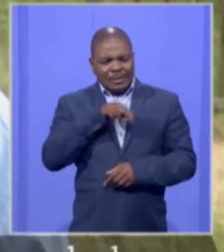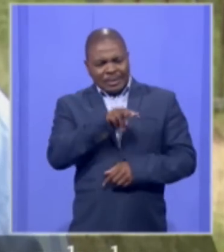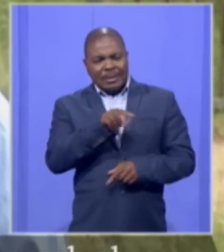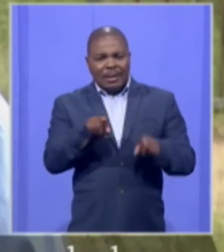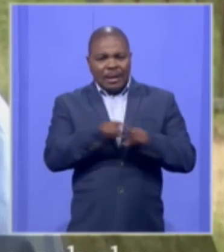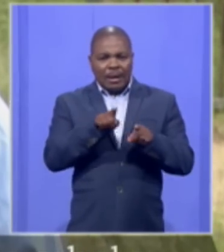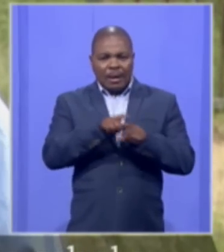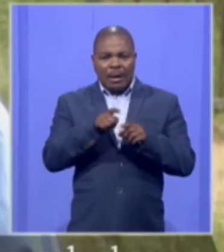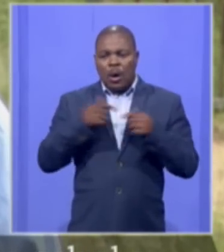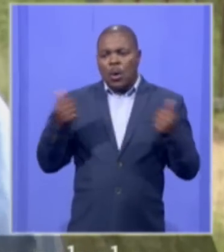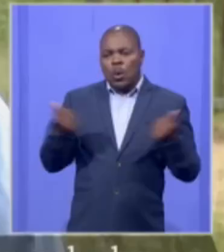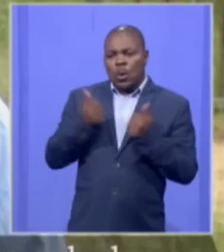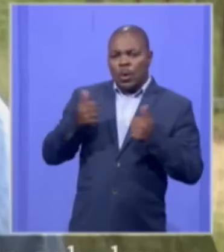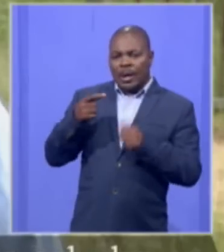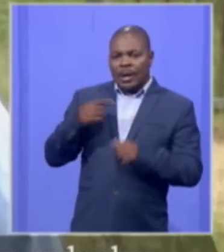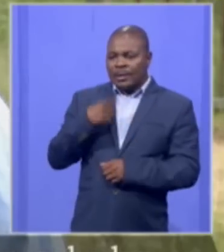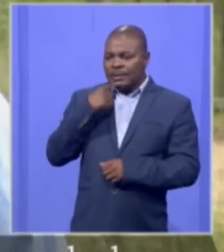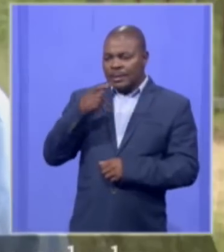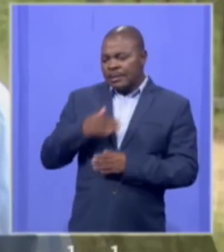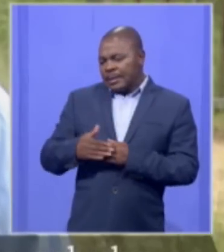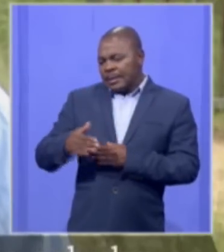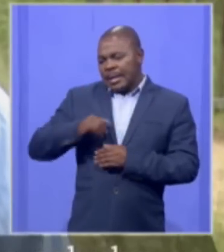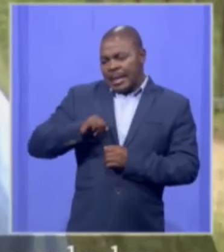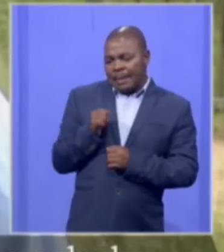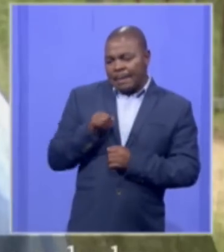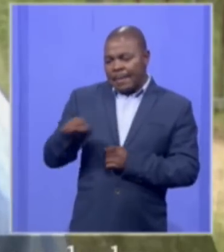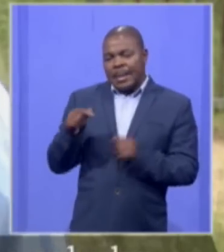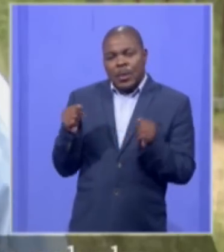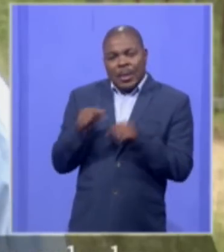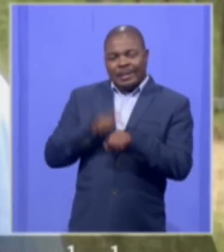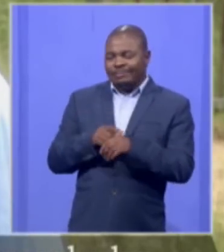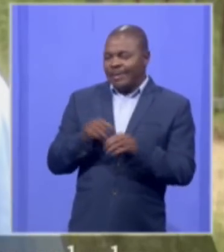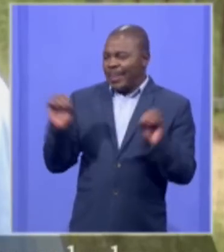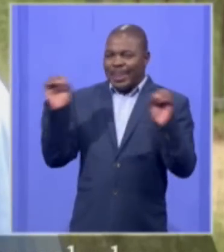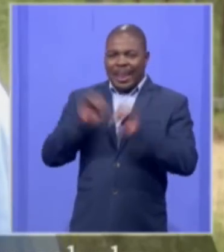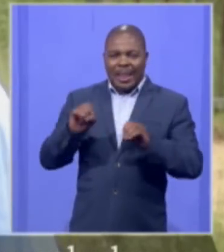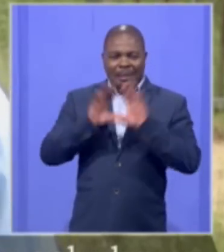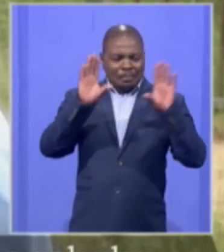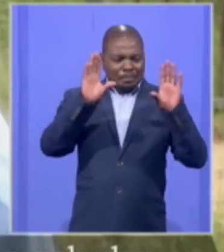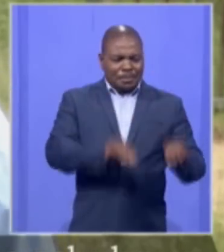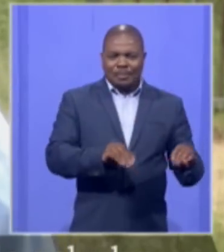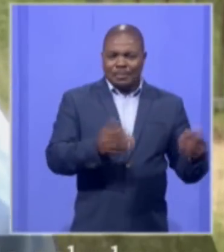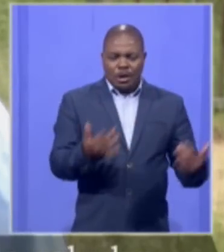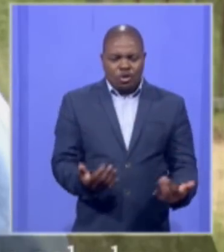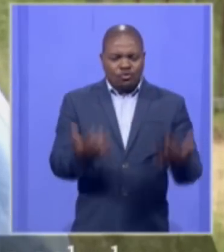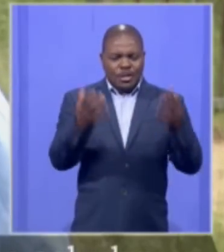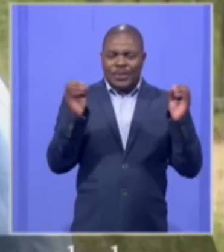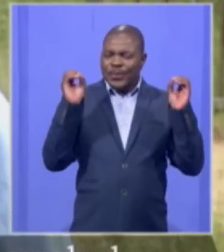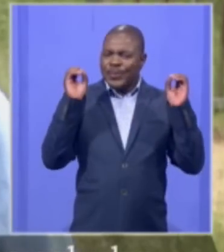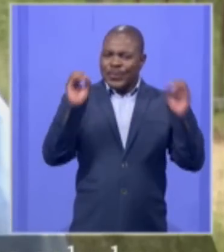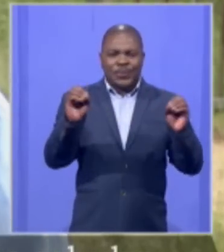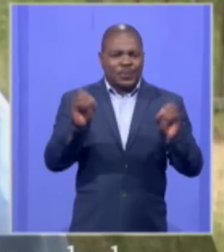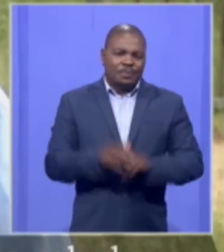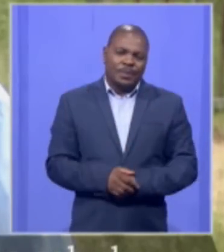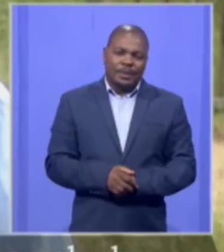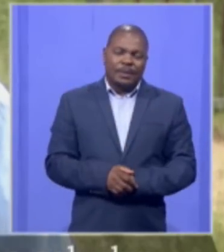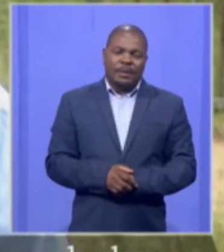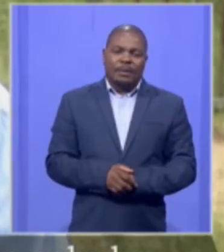re o sontse o ipeetse teng for Maria ha go tlo ba le letho ha re tlo ba le legolo next. And hona jwale